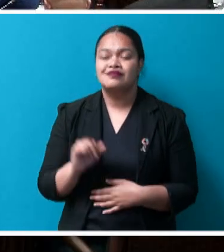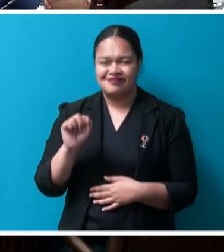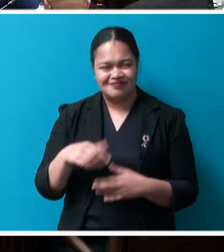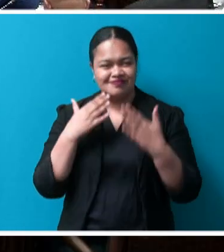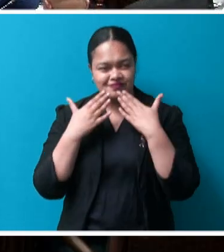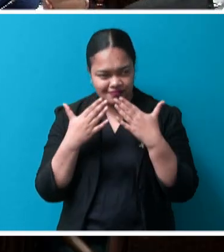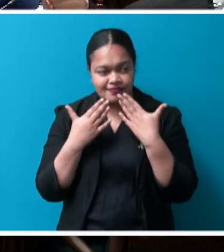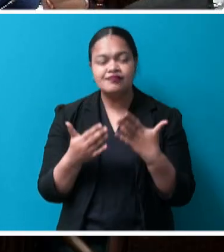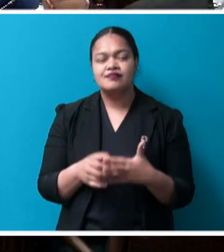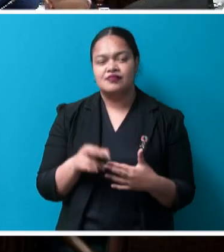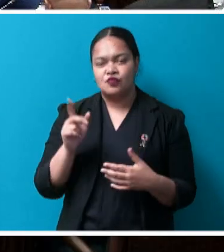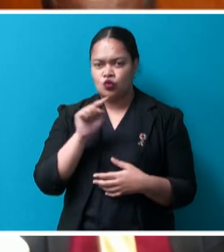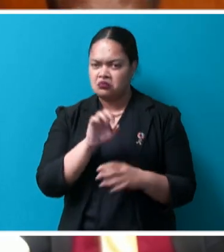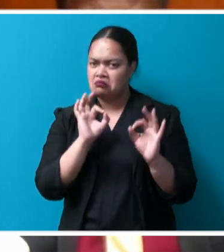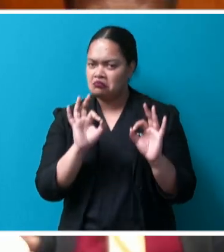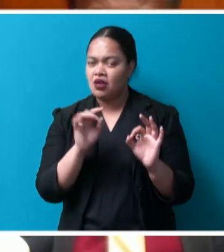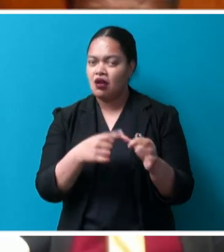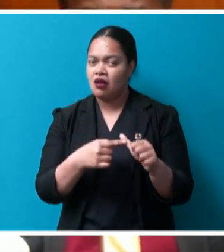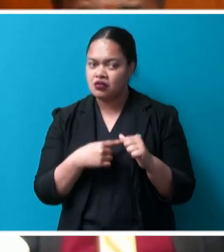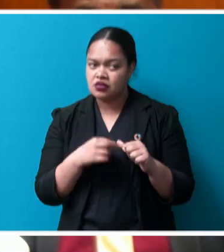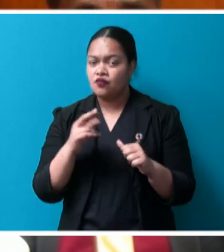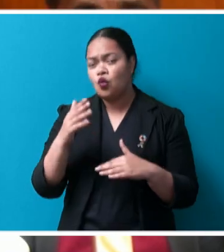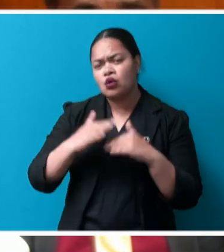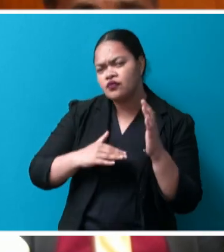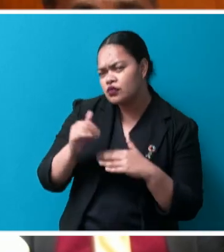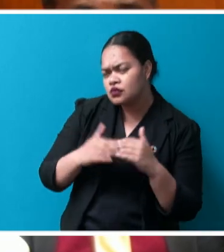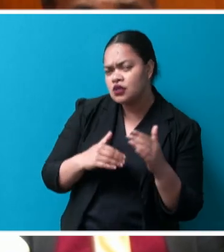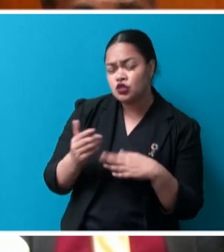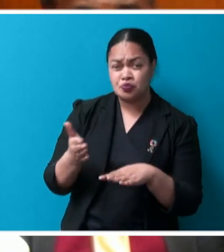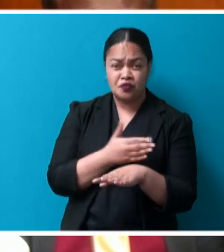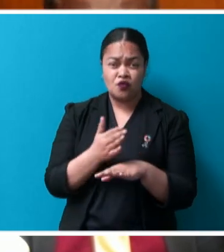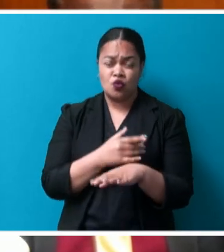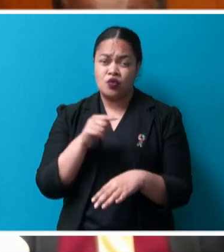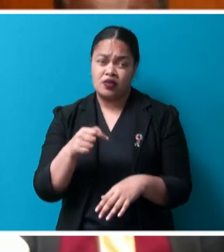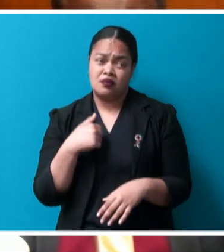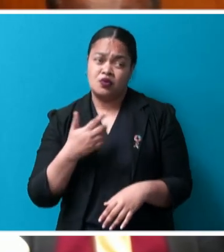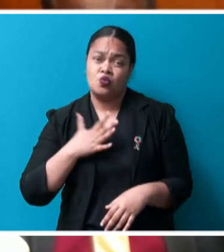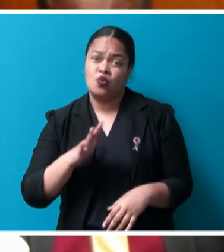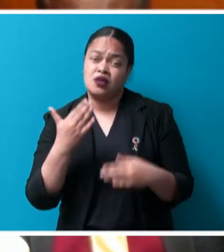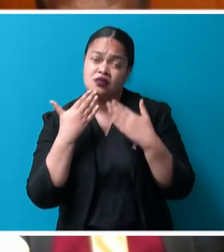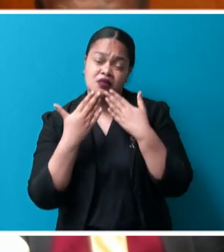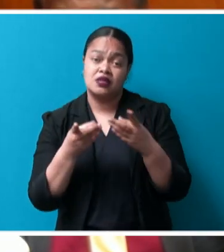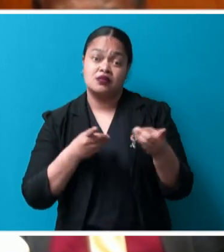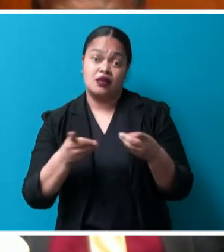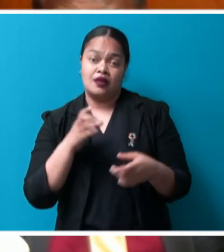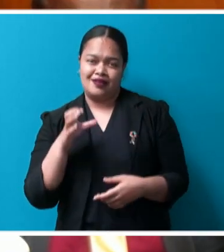his comprehensive answer. In terms of infrastructure, but before that, I would like to actually thank the Director and his